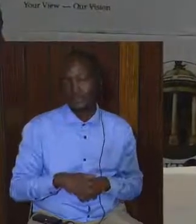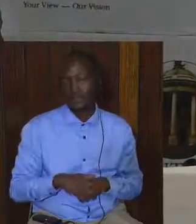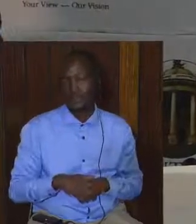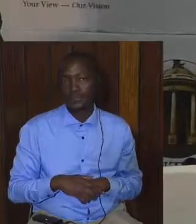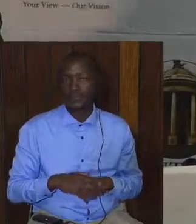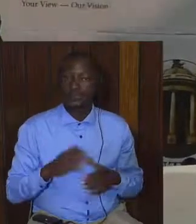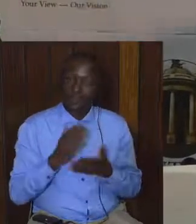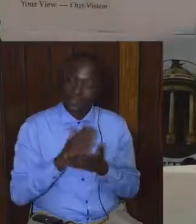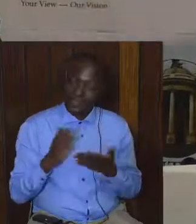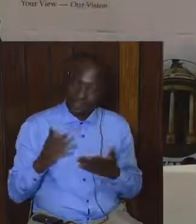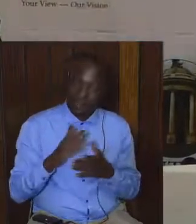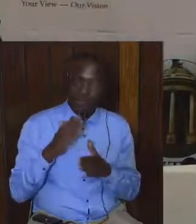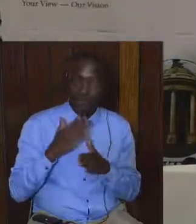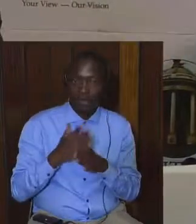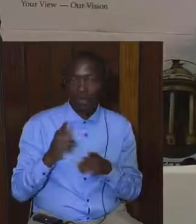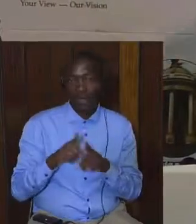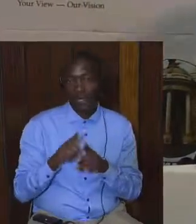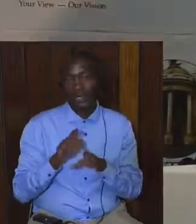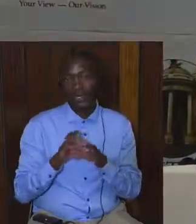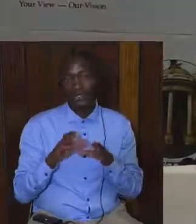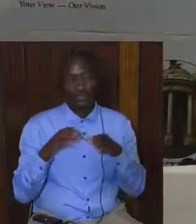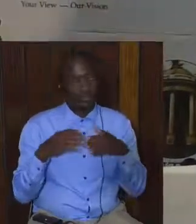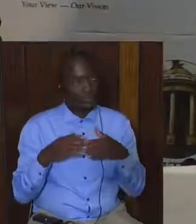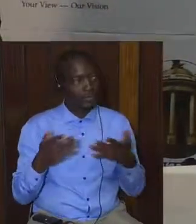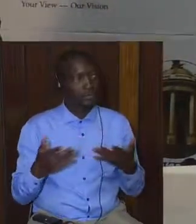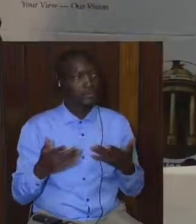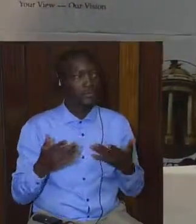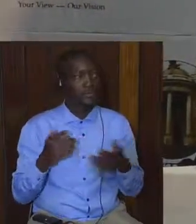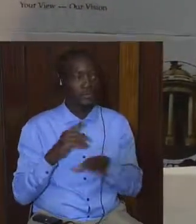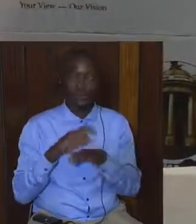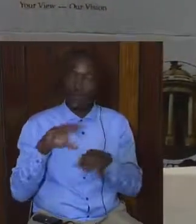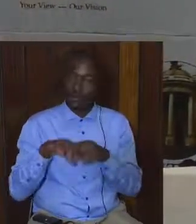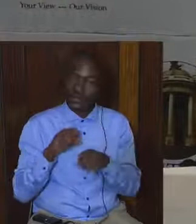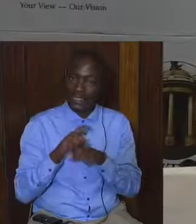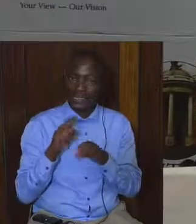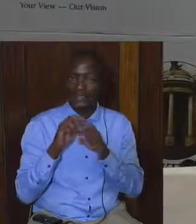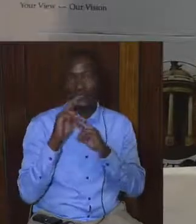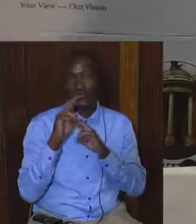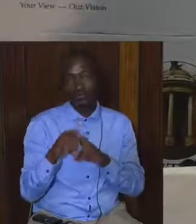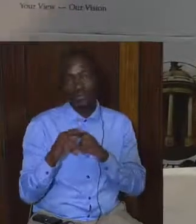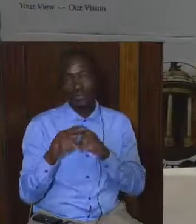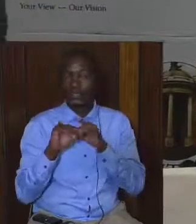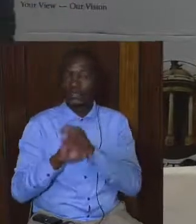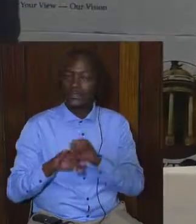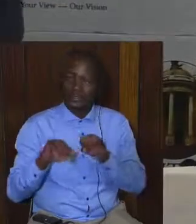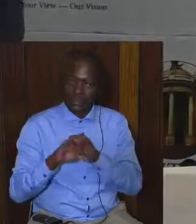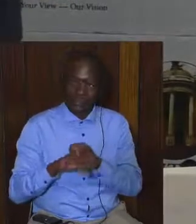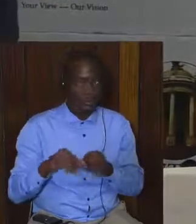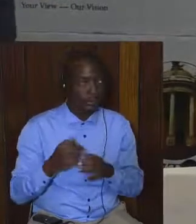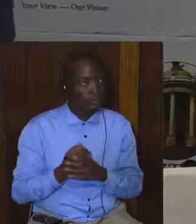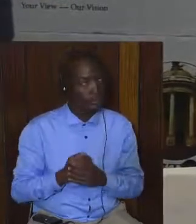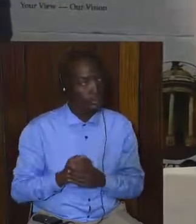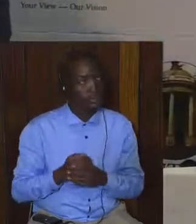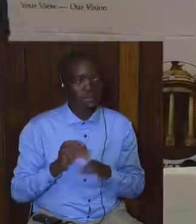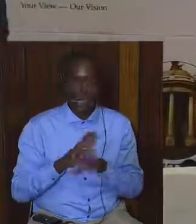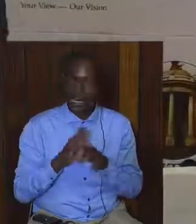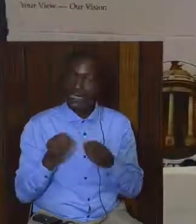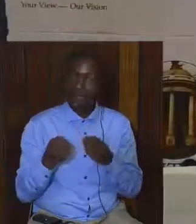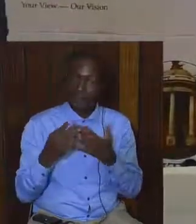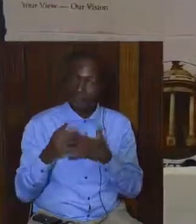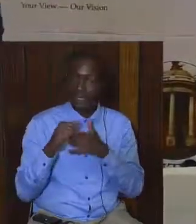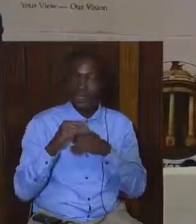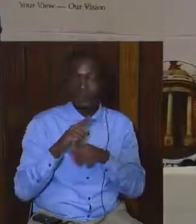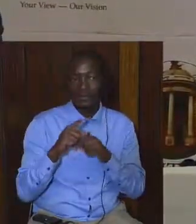part of the work of committees, and we take these reports seriously, and we take the engagements and the feedback we'll get